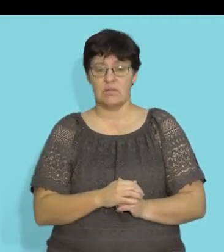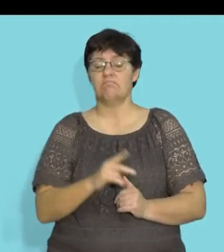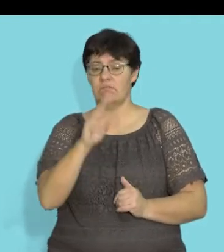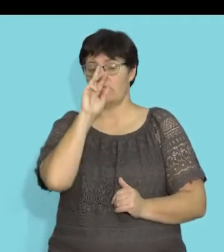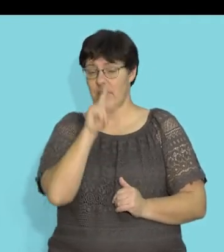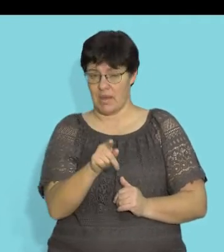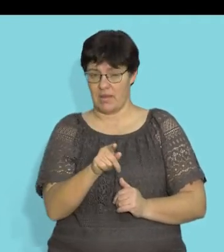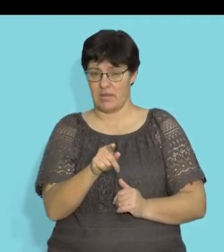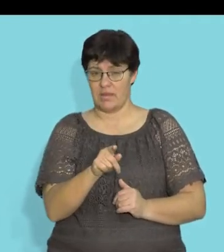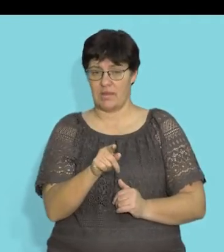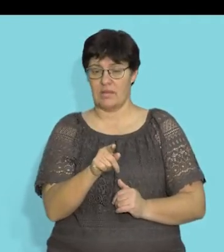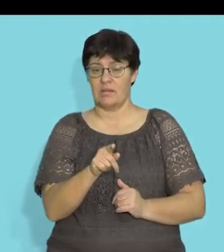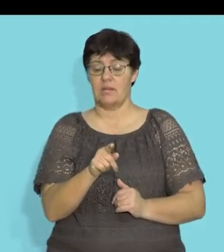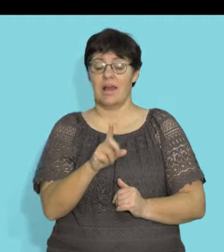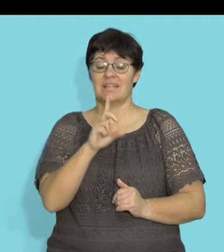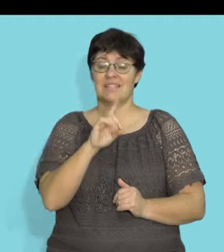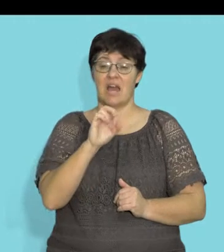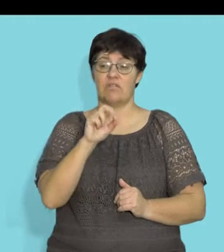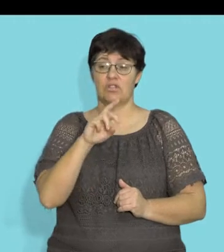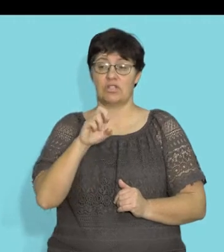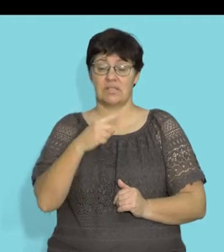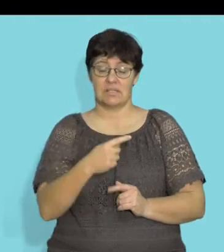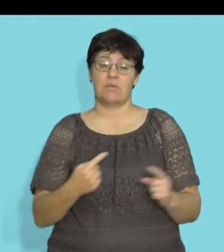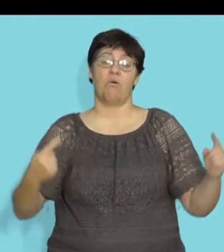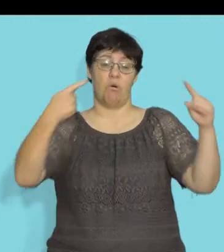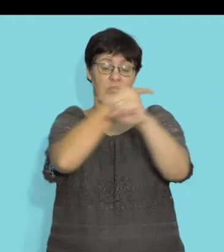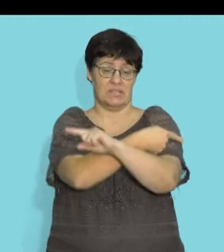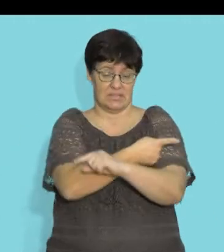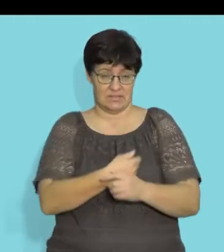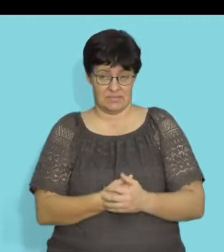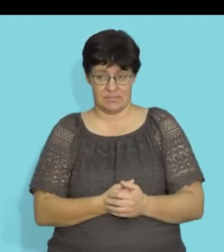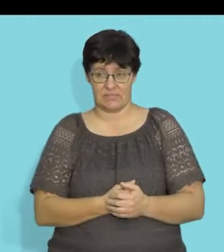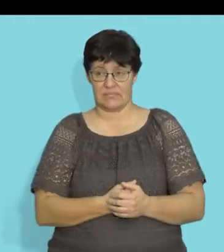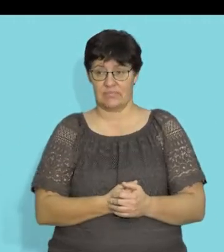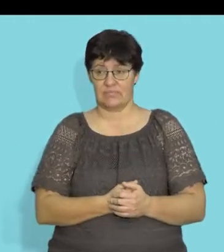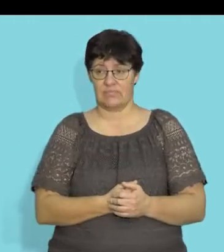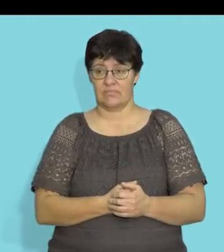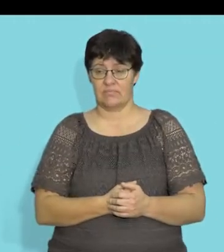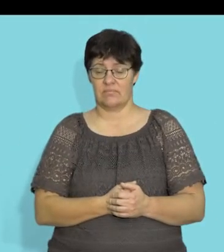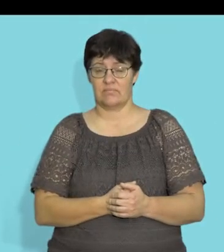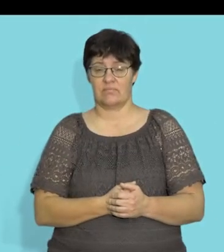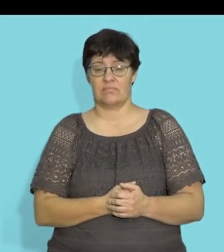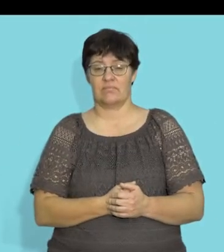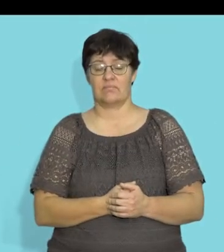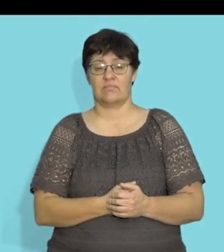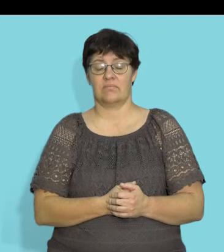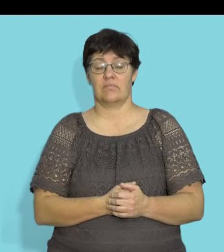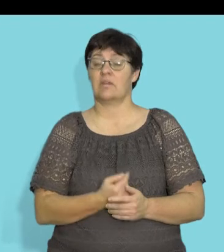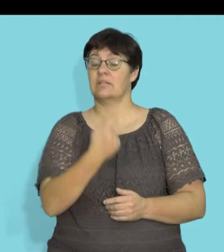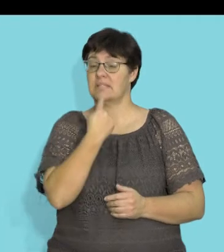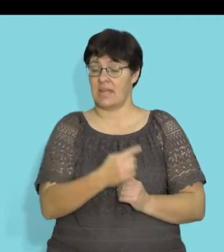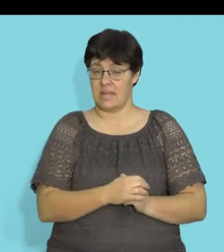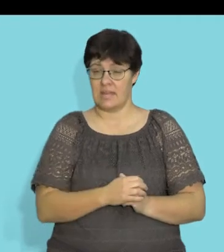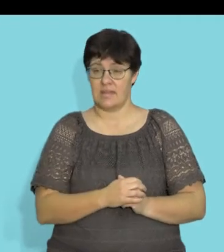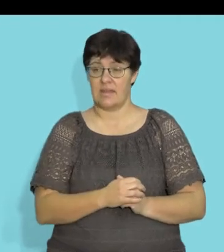Please remember that a series that diverges is the opposite. Cool? We then